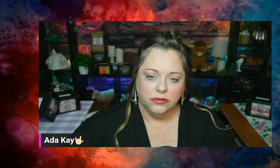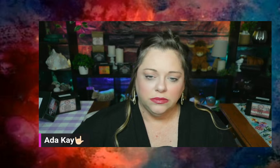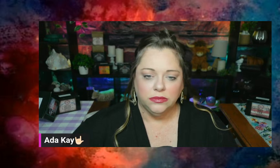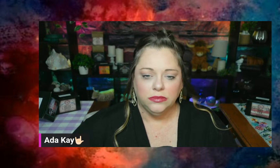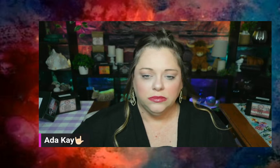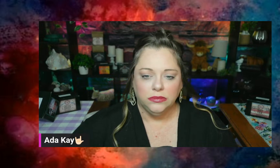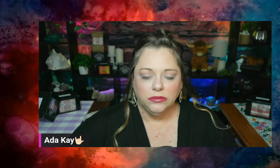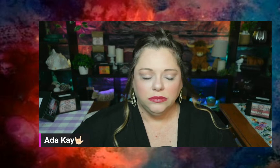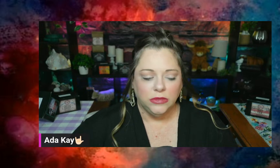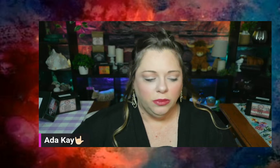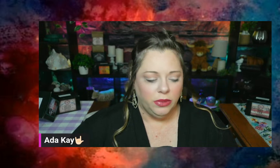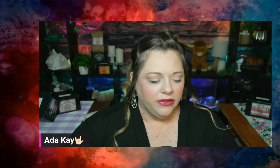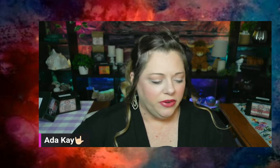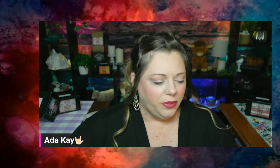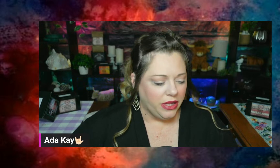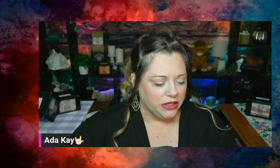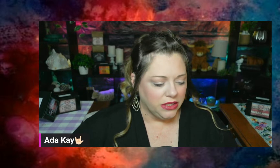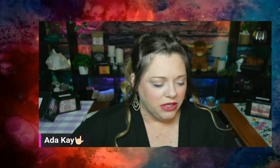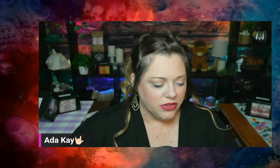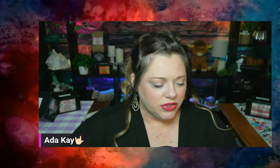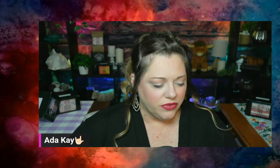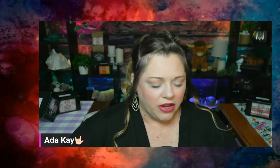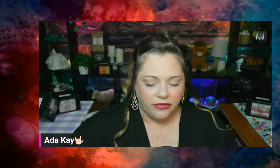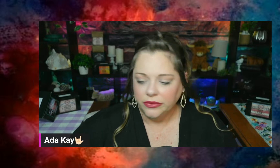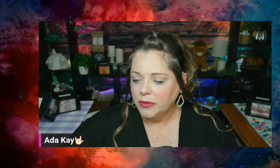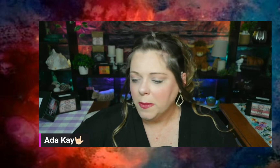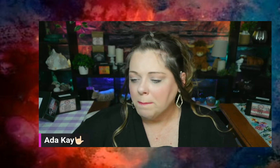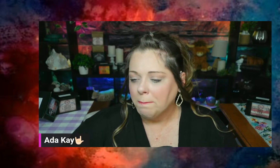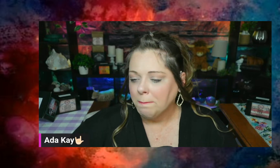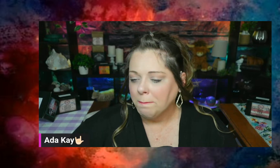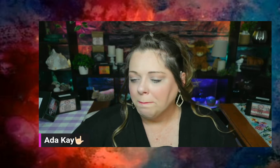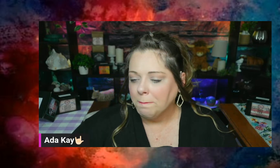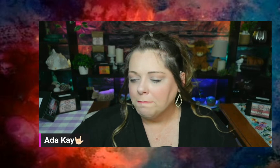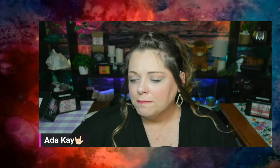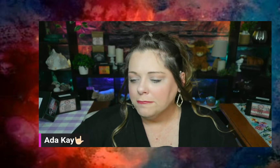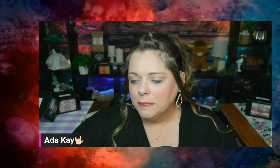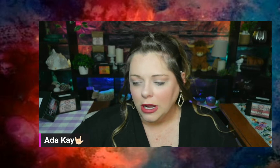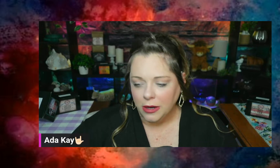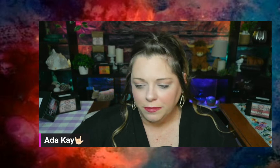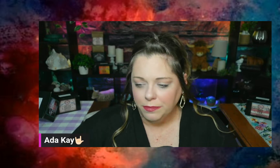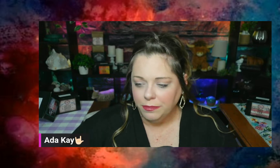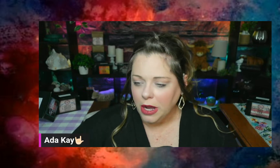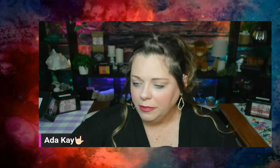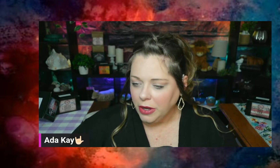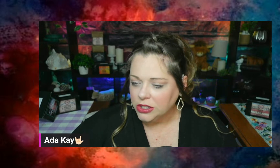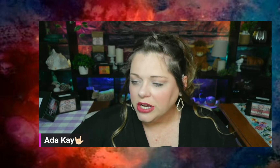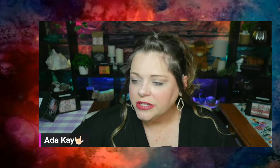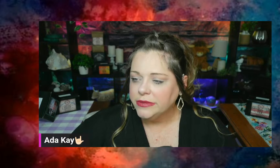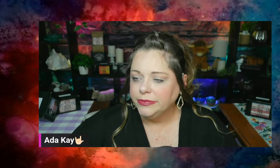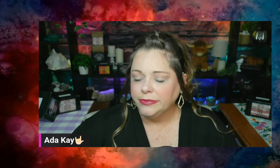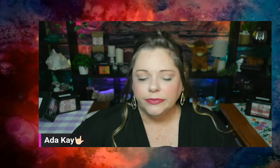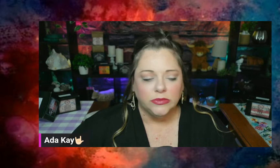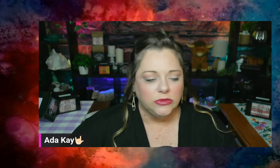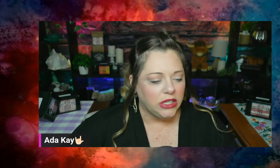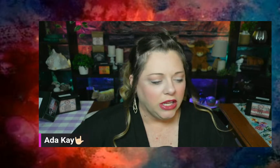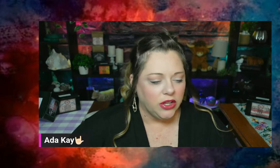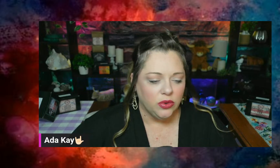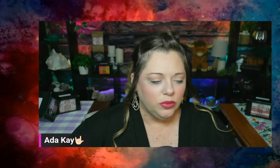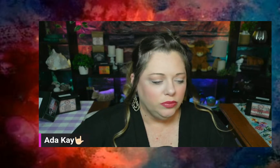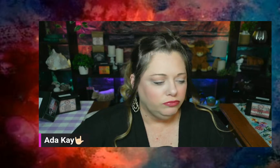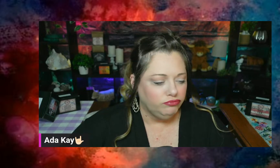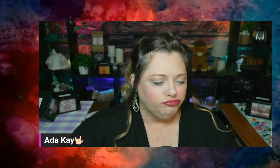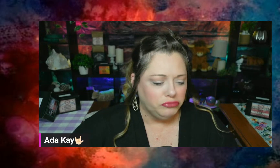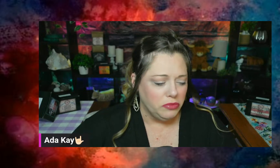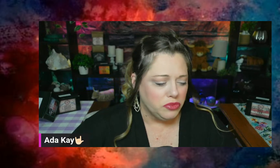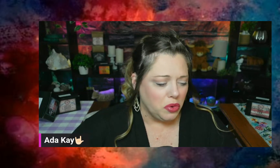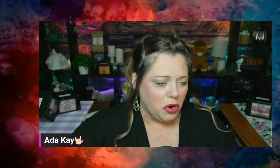y'all, a beloved pet did not survive. I apologize. Nothing I can